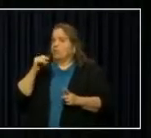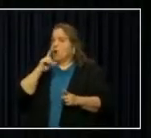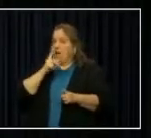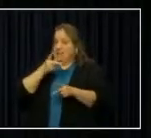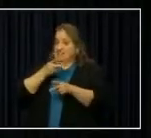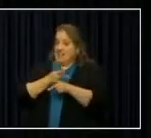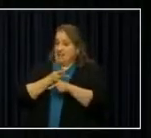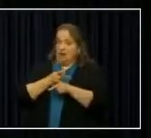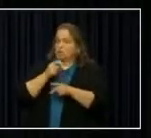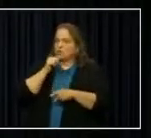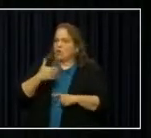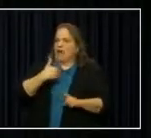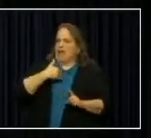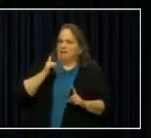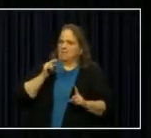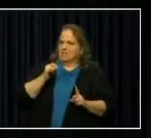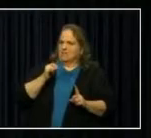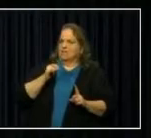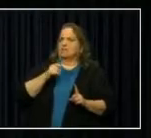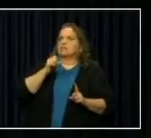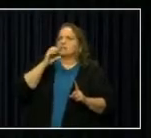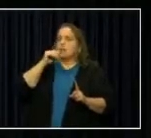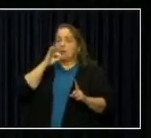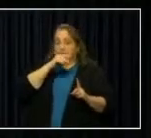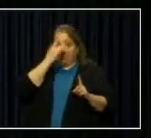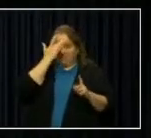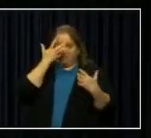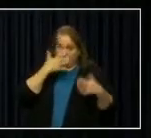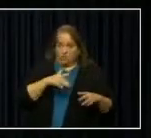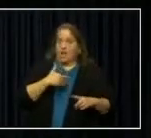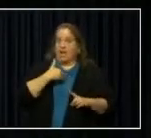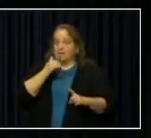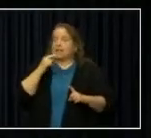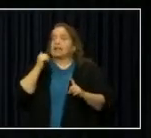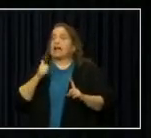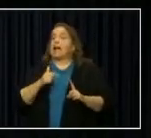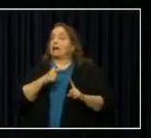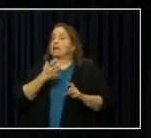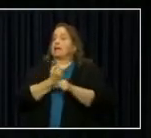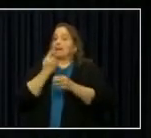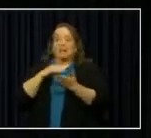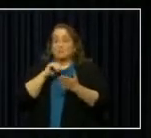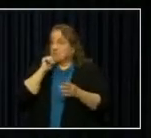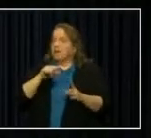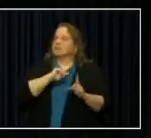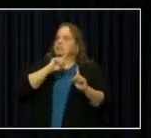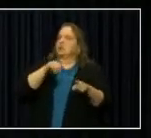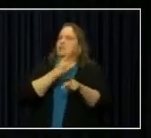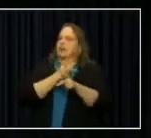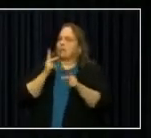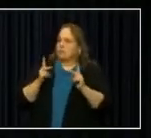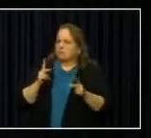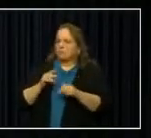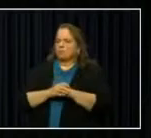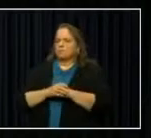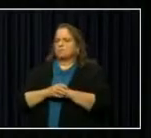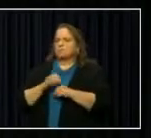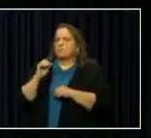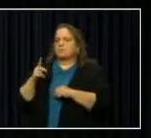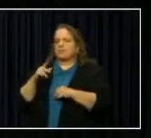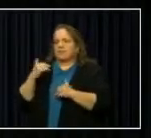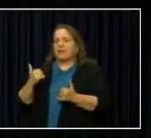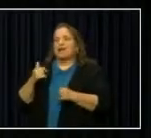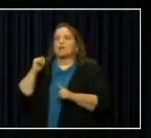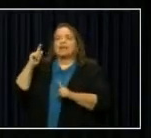care of them don't have it, and that also we're protecting those that protect us. I'm reaching out to find out whether or